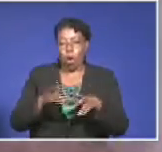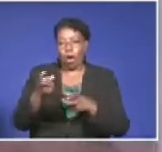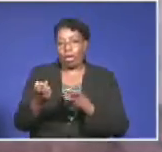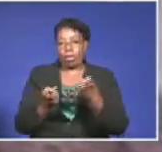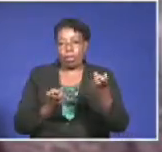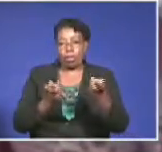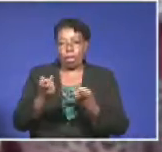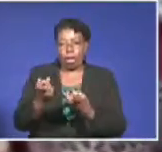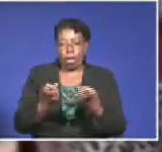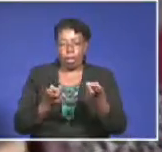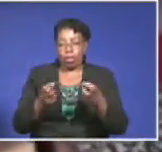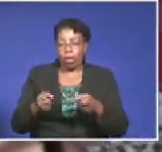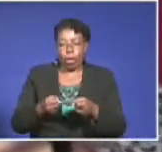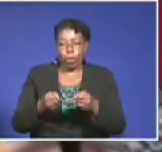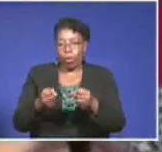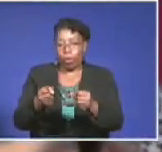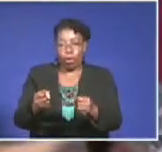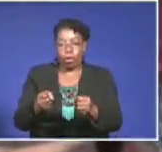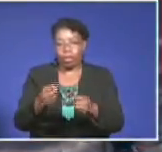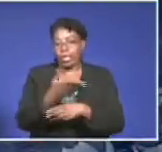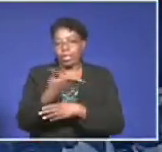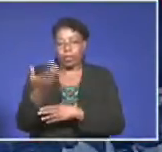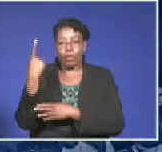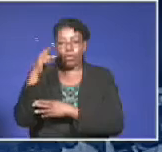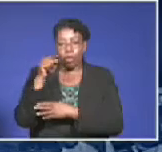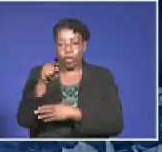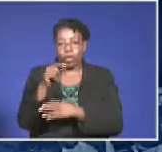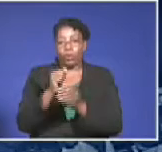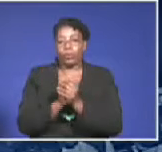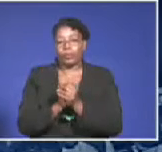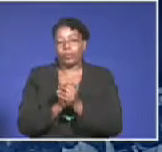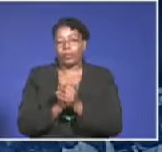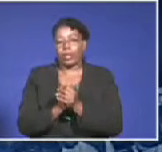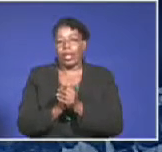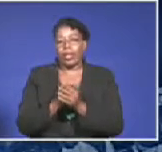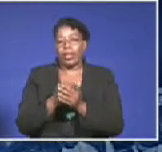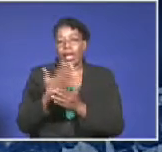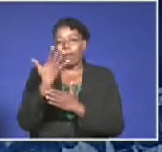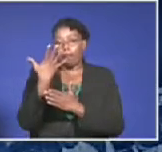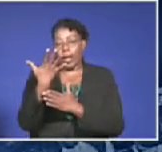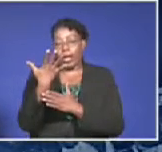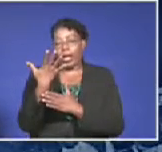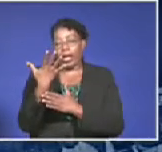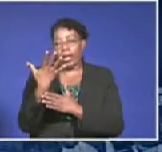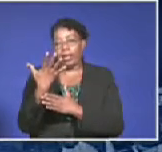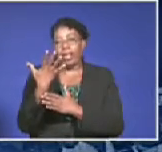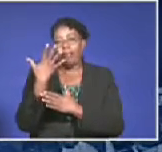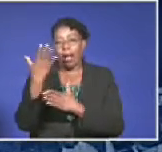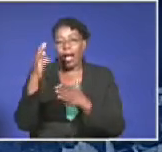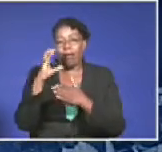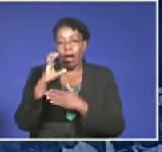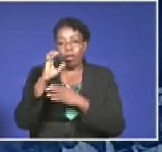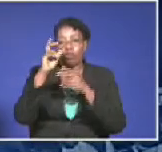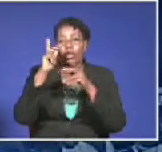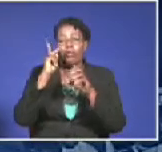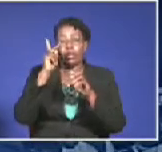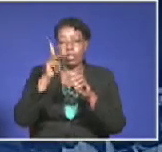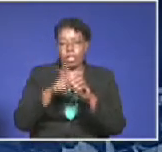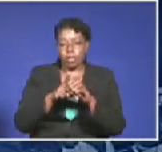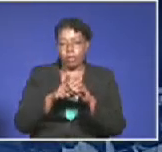it, and there's something for you. The first 2 years were great. We had over 500 participants both years, and we also had